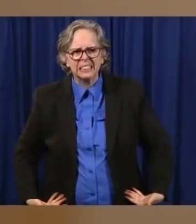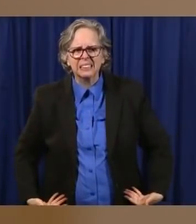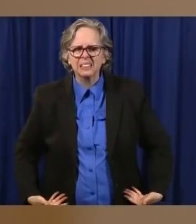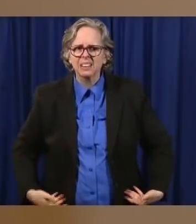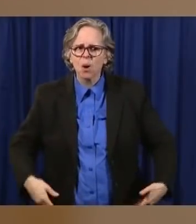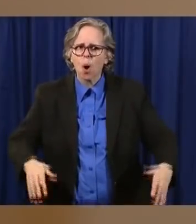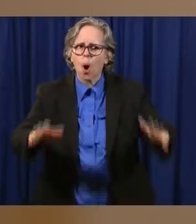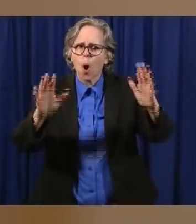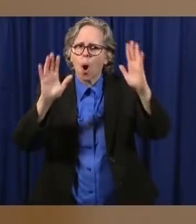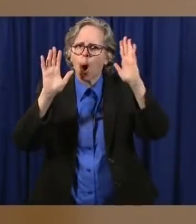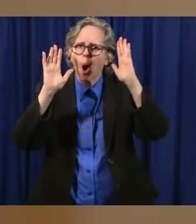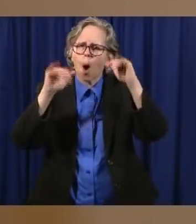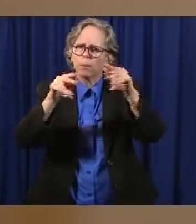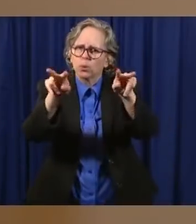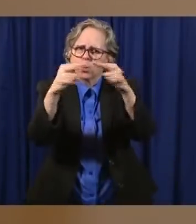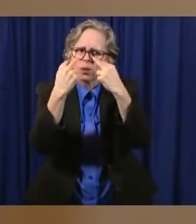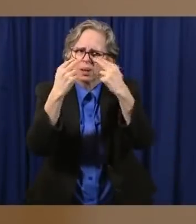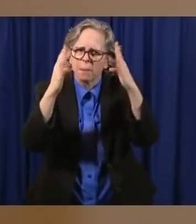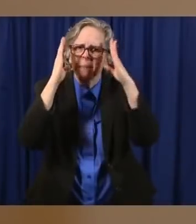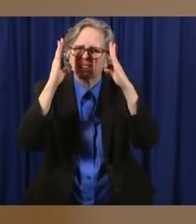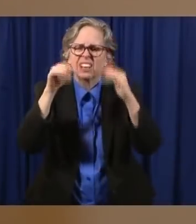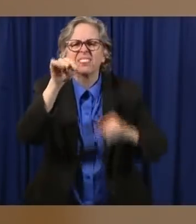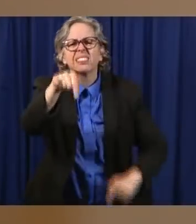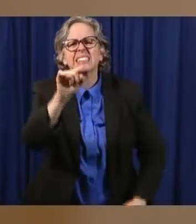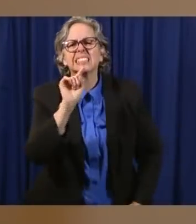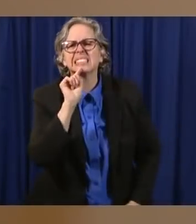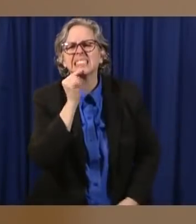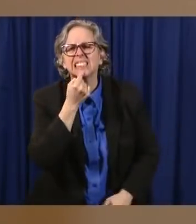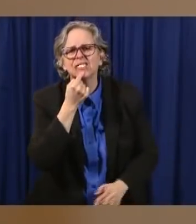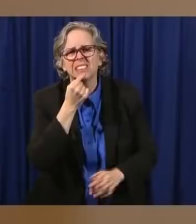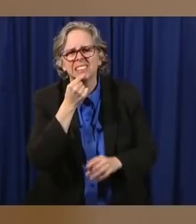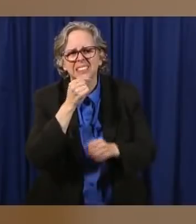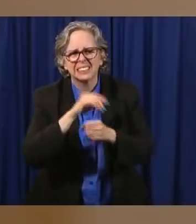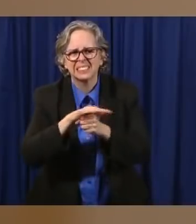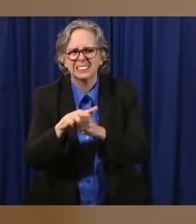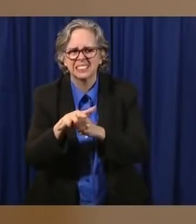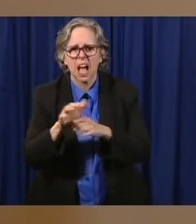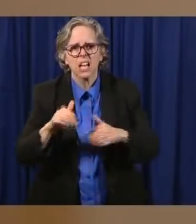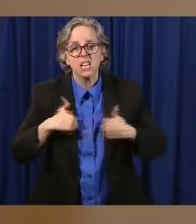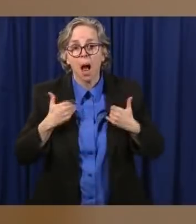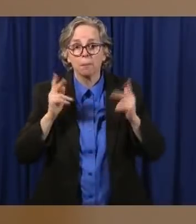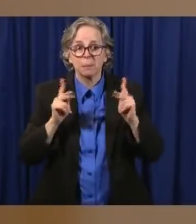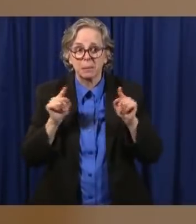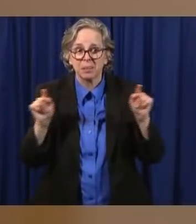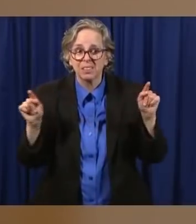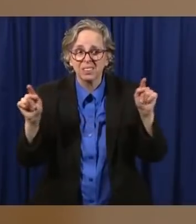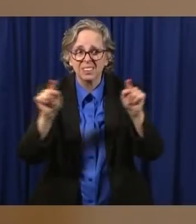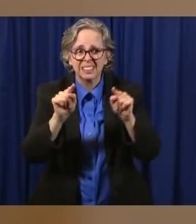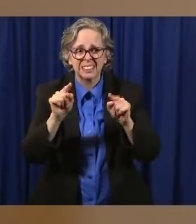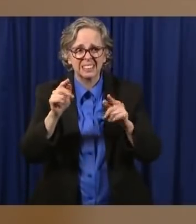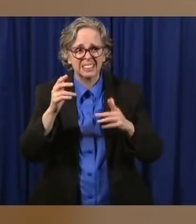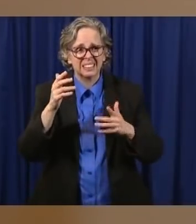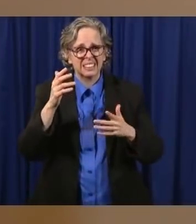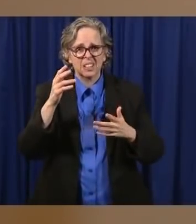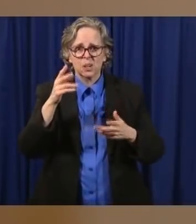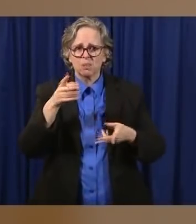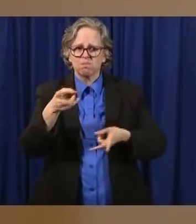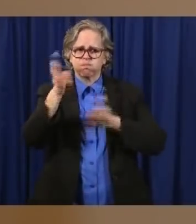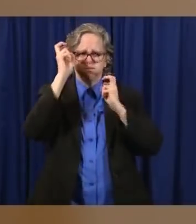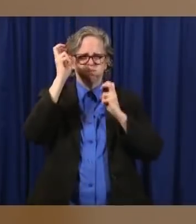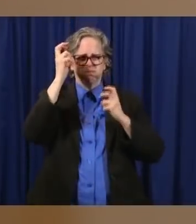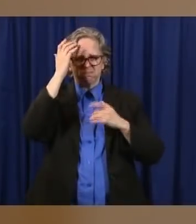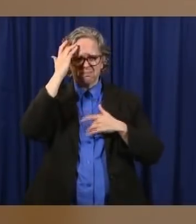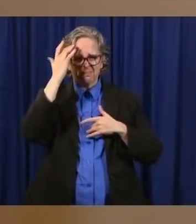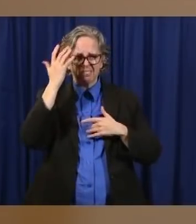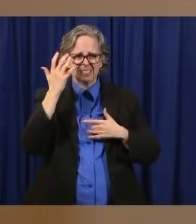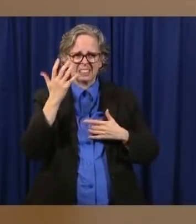because very young people are quite ill. There are folks in our children's hospitals. There are teenagers and people in their